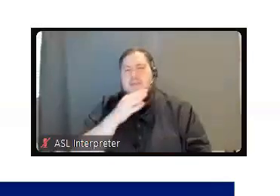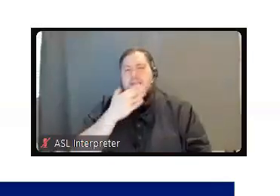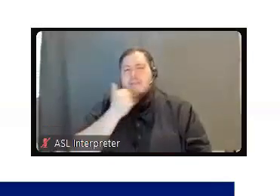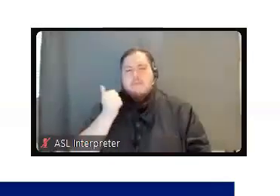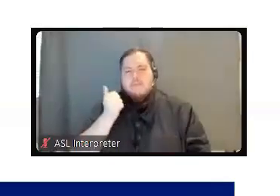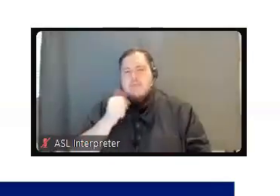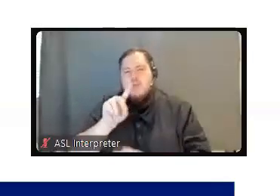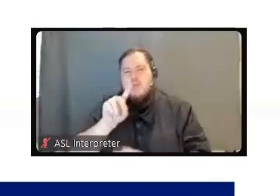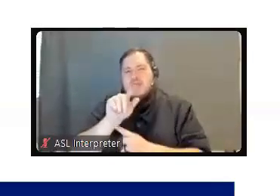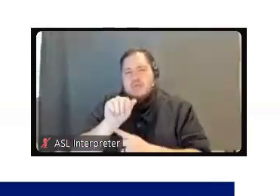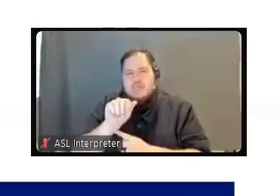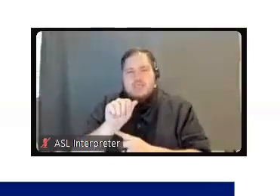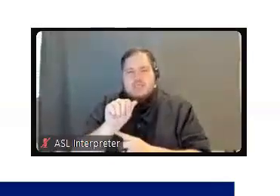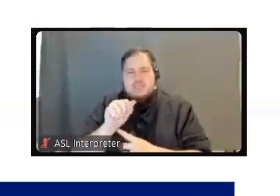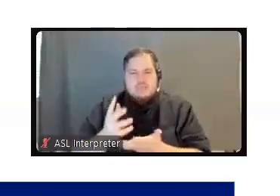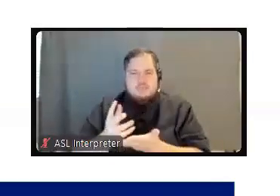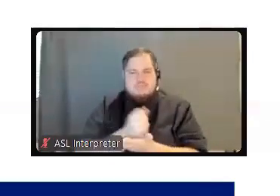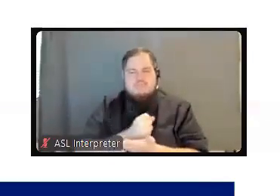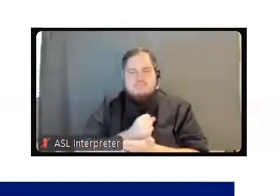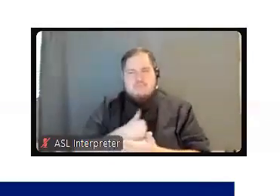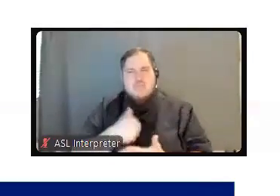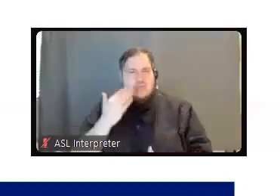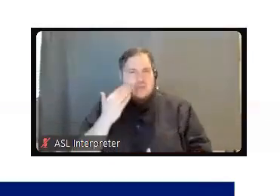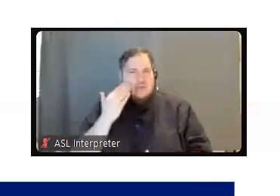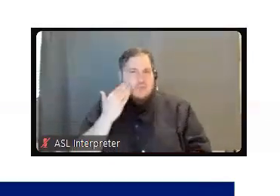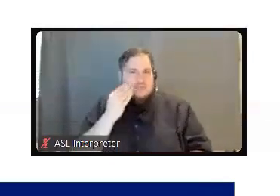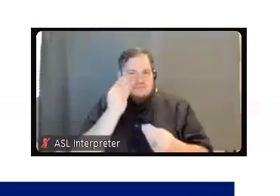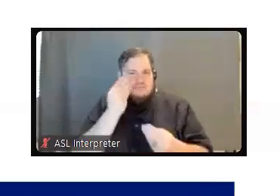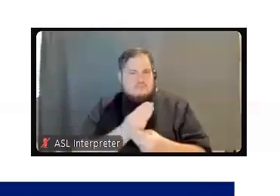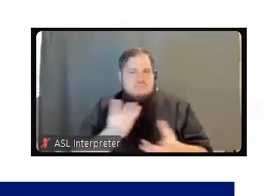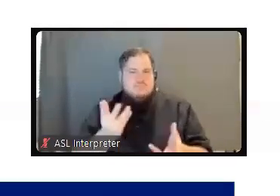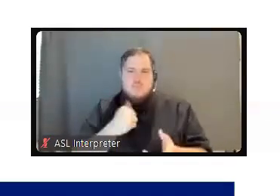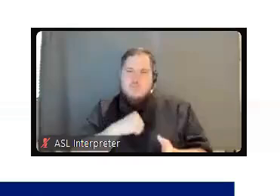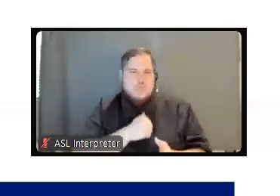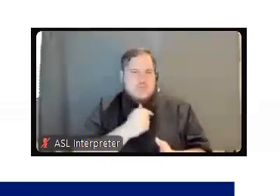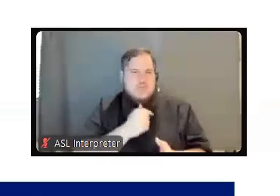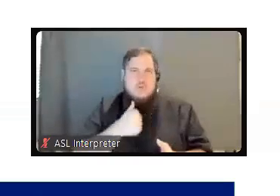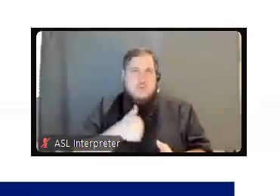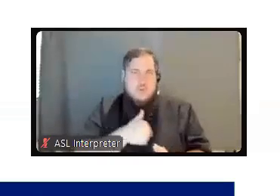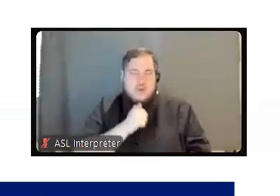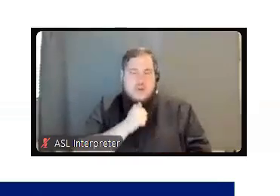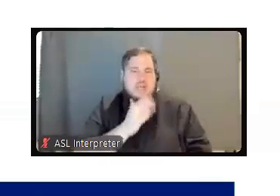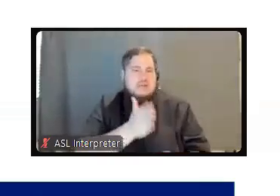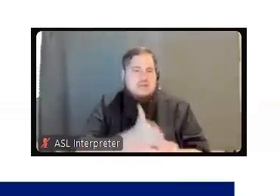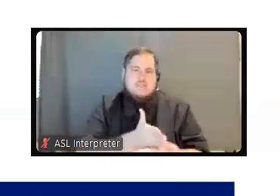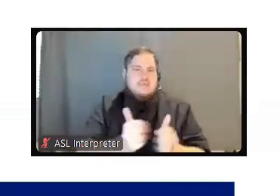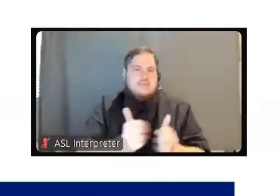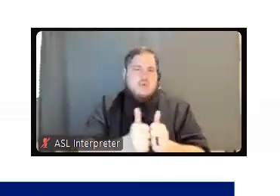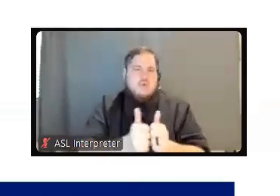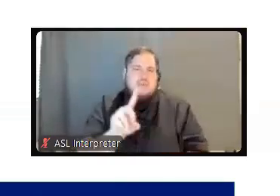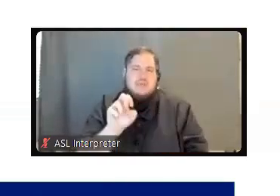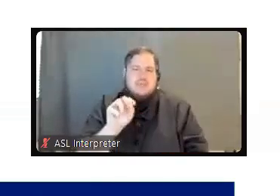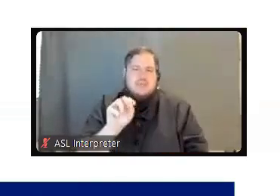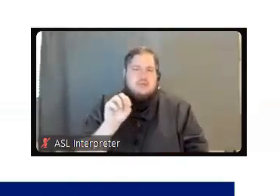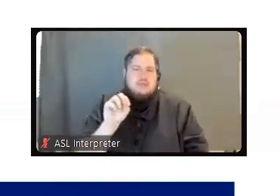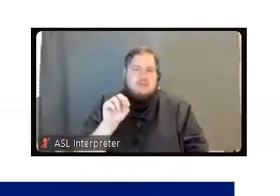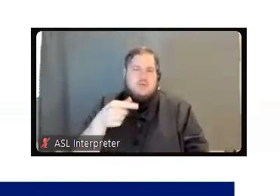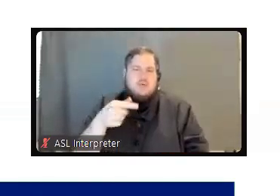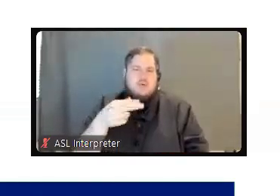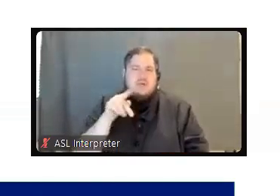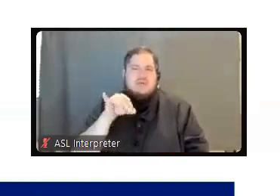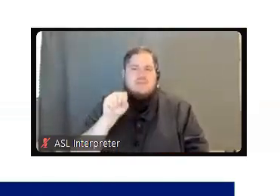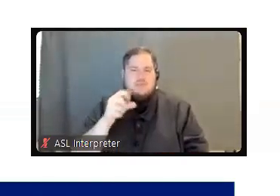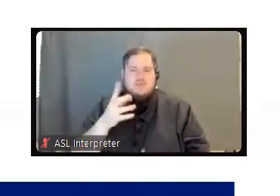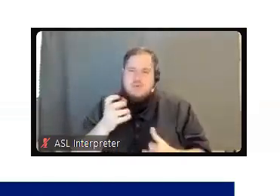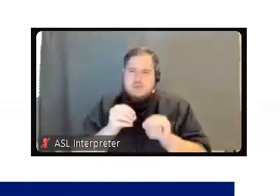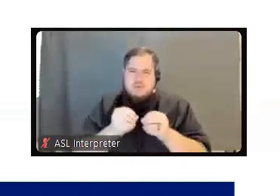So I will acknowledge that we aren't with this as well intending to stop with some of the demographics that we have. We're looking to expand that as